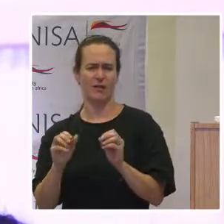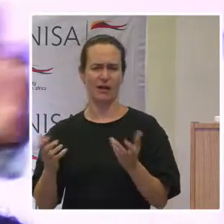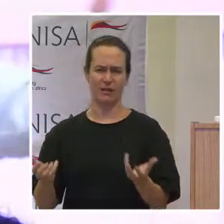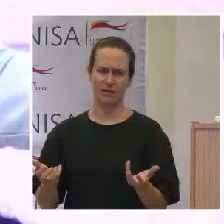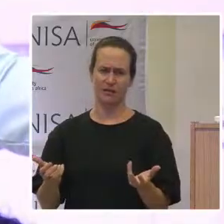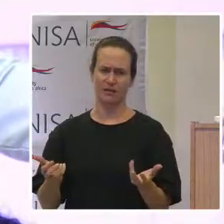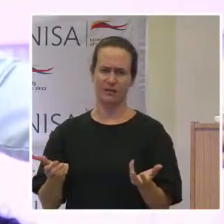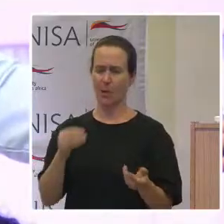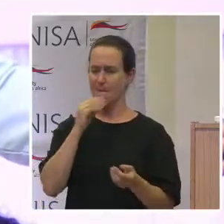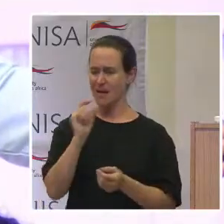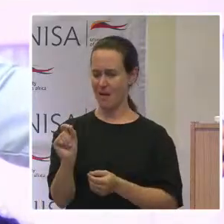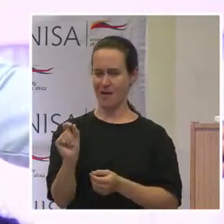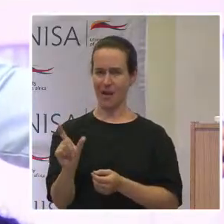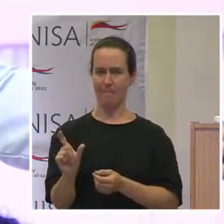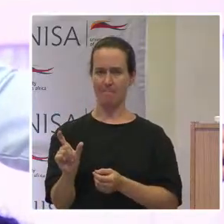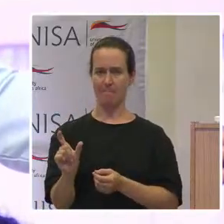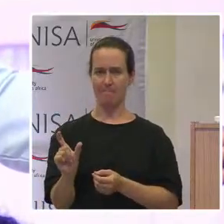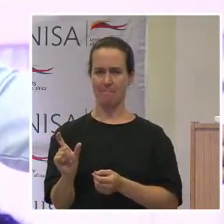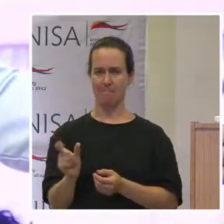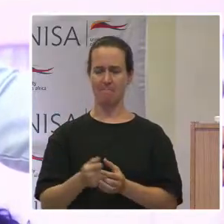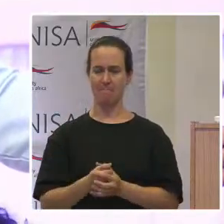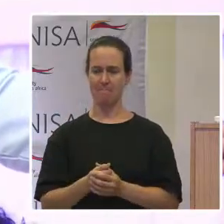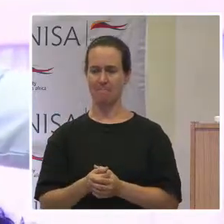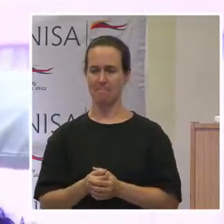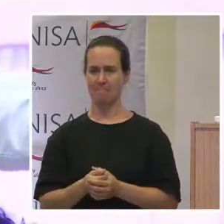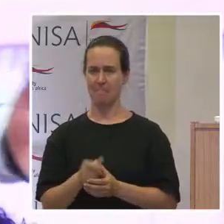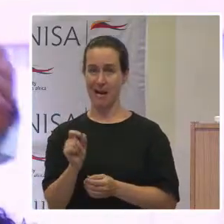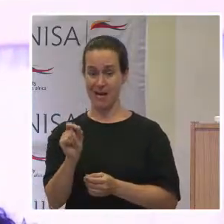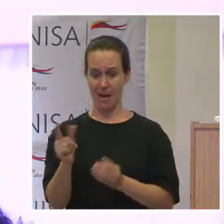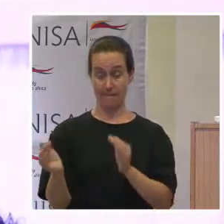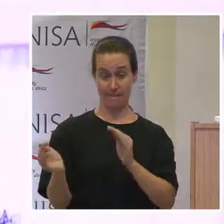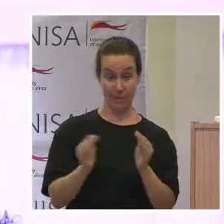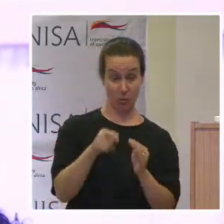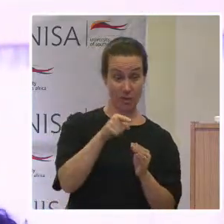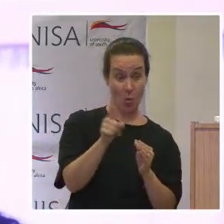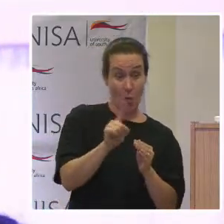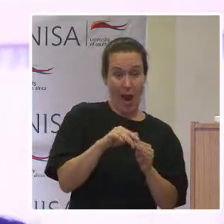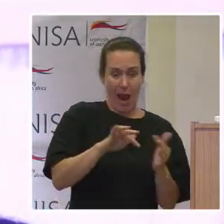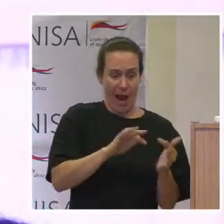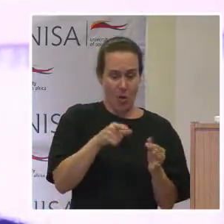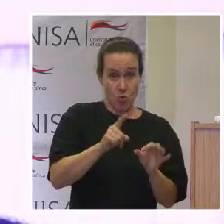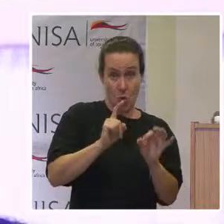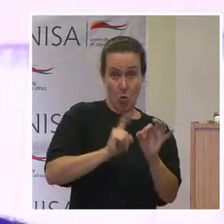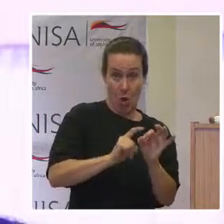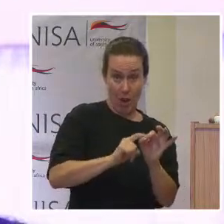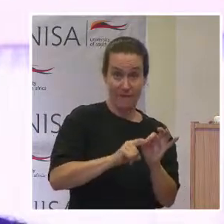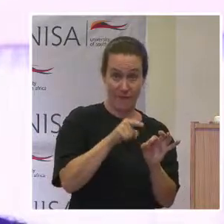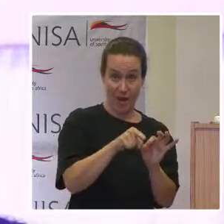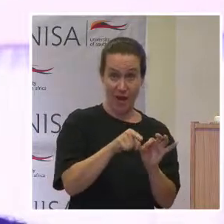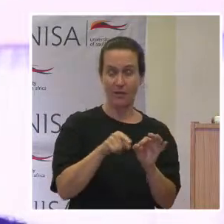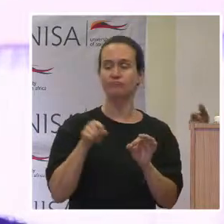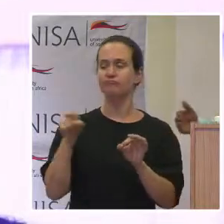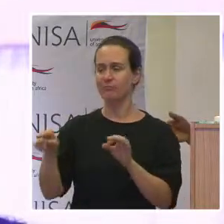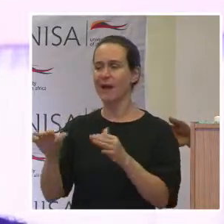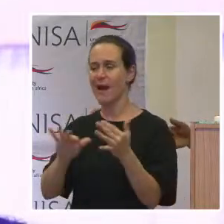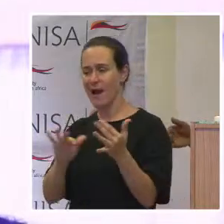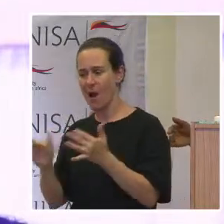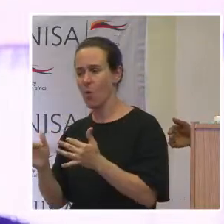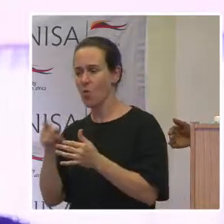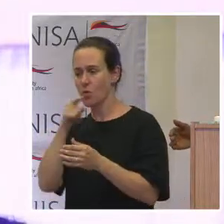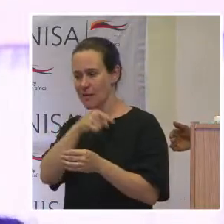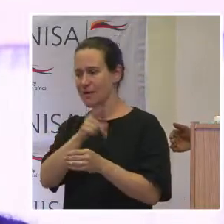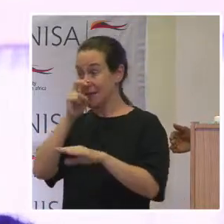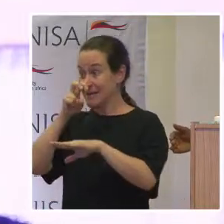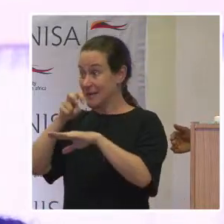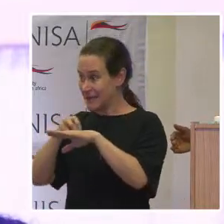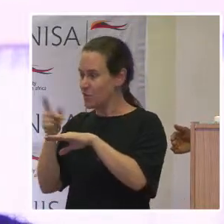So there's a gap, right? There's a gap between qualifying and meeting the requirements